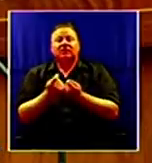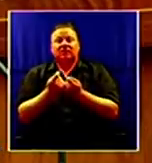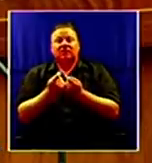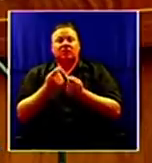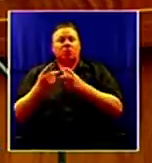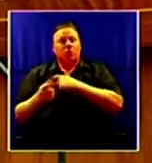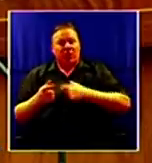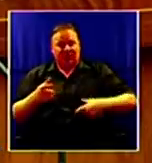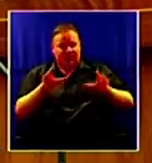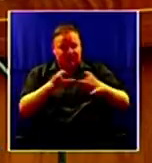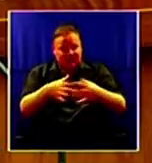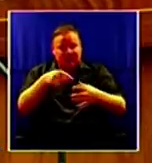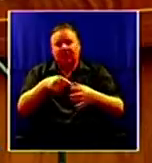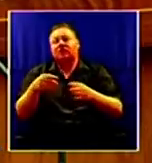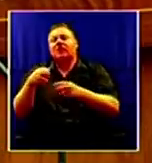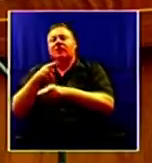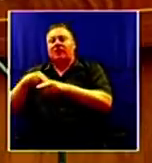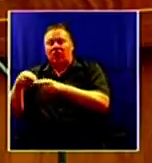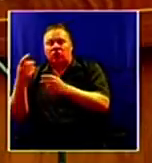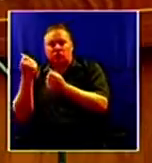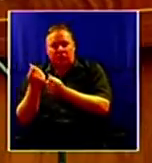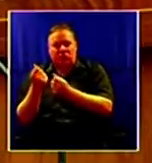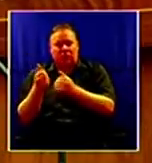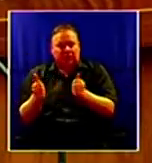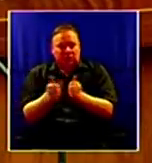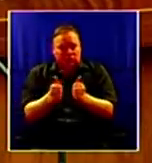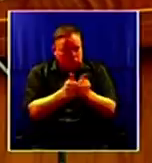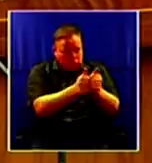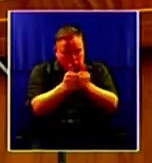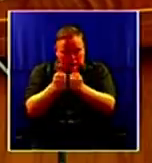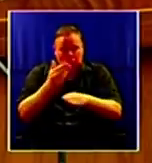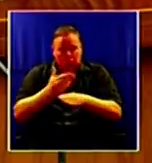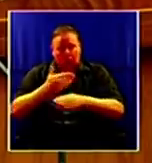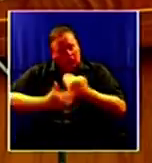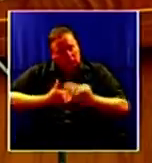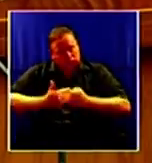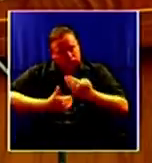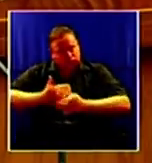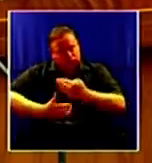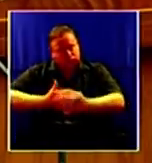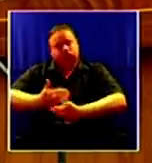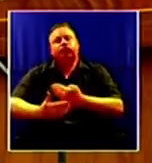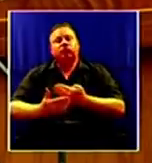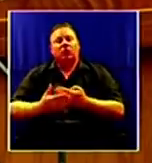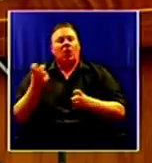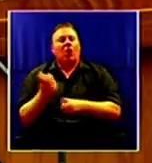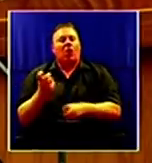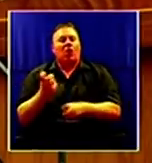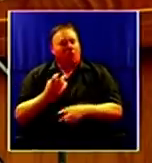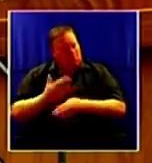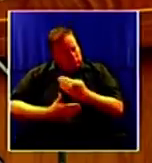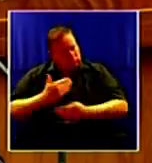together with the relevant departments to ensure the continued implementation of the remaining reforms